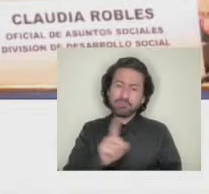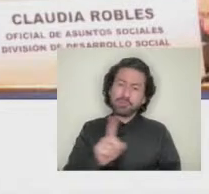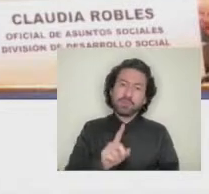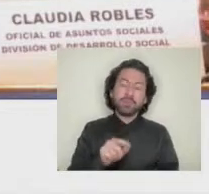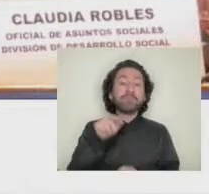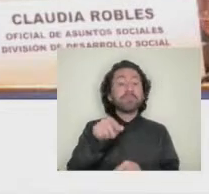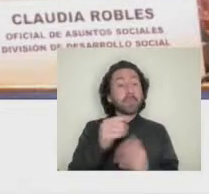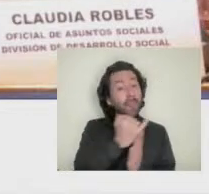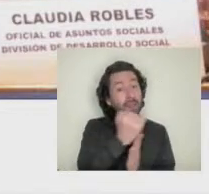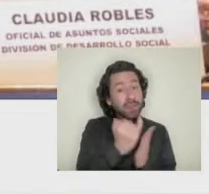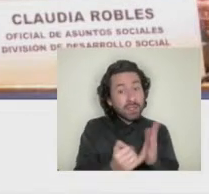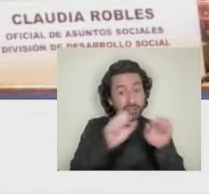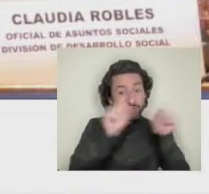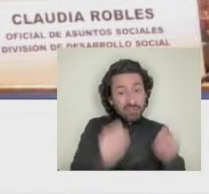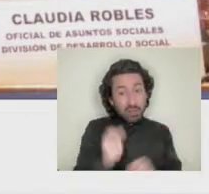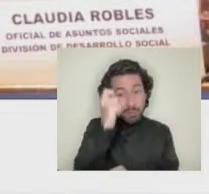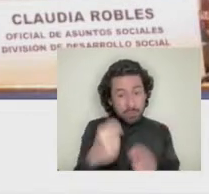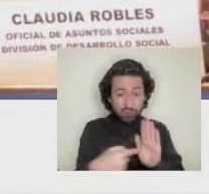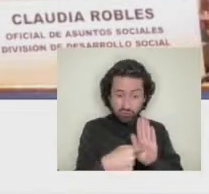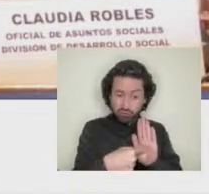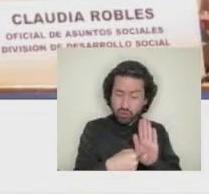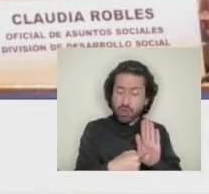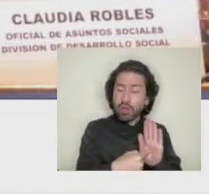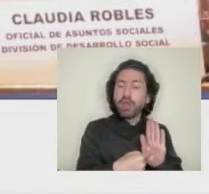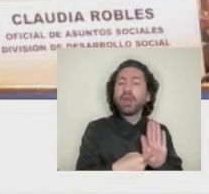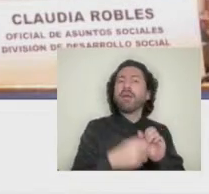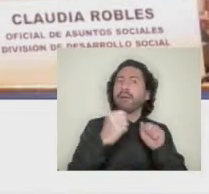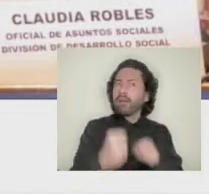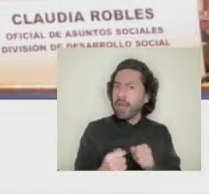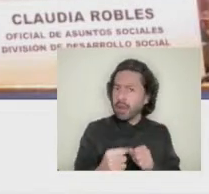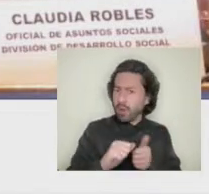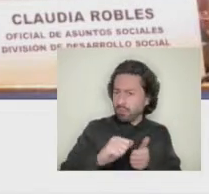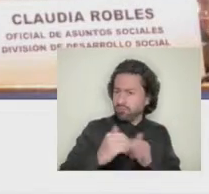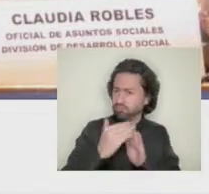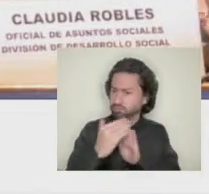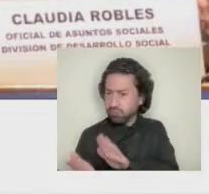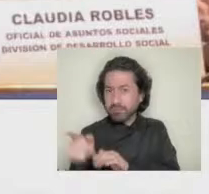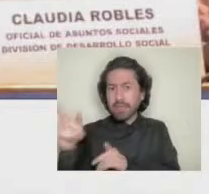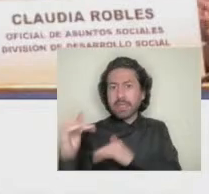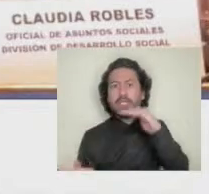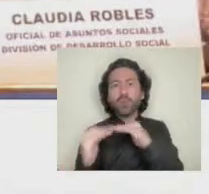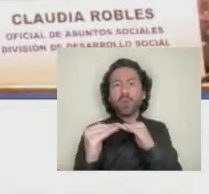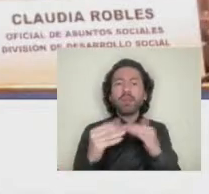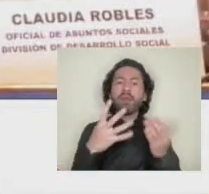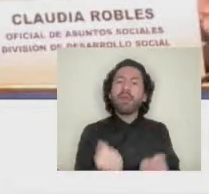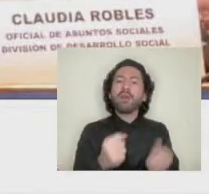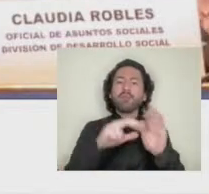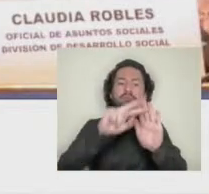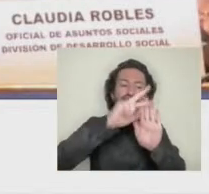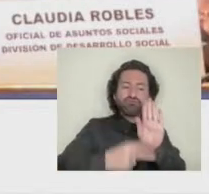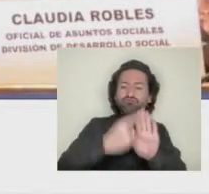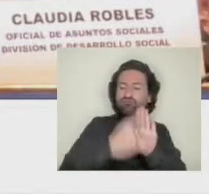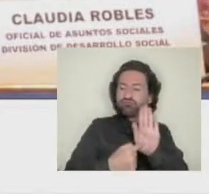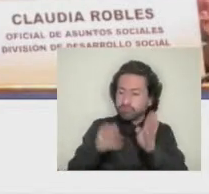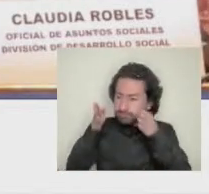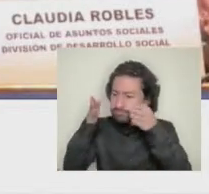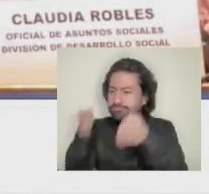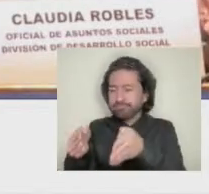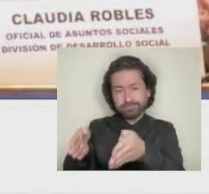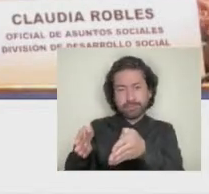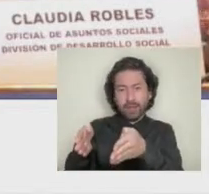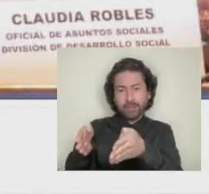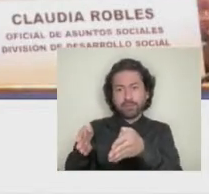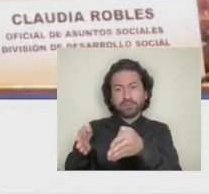situation in old age. No. The pension systems can face these inequalities with reforms that can